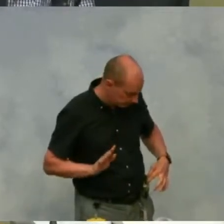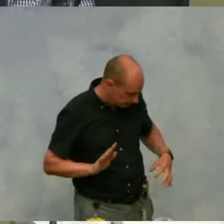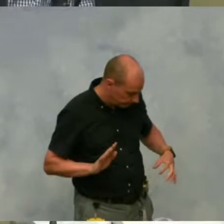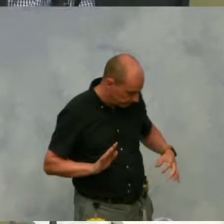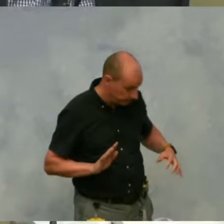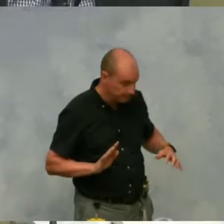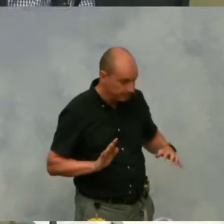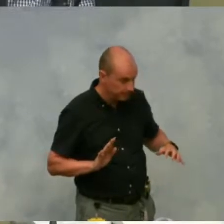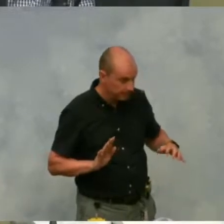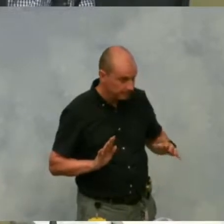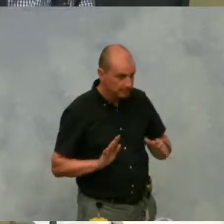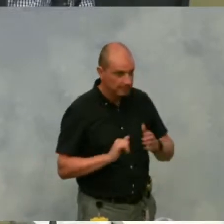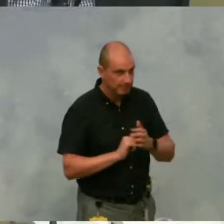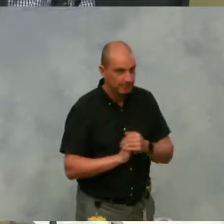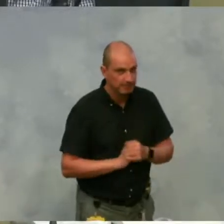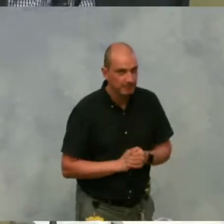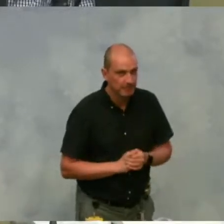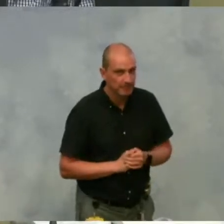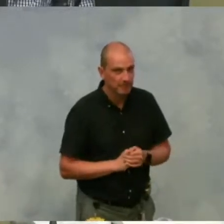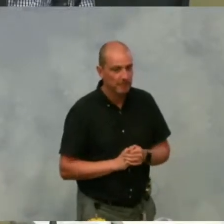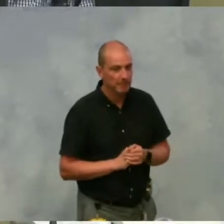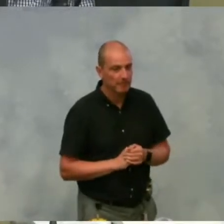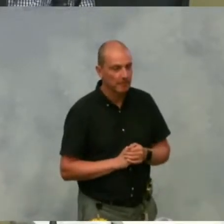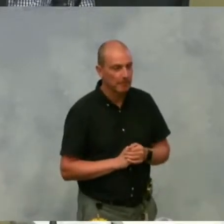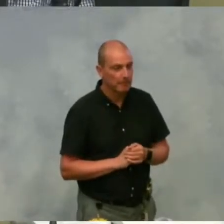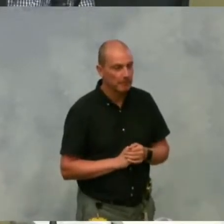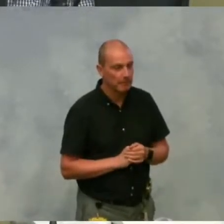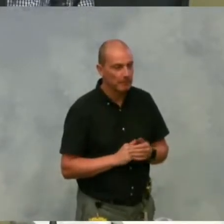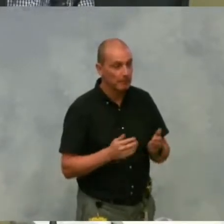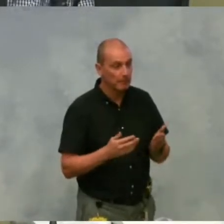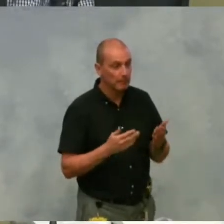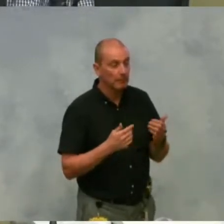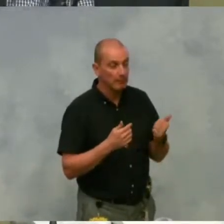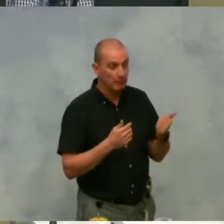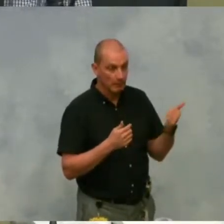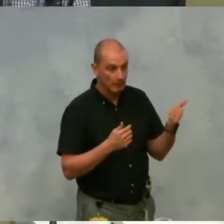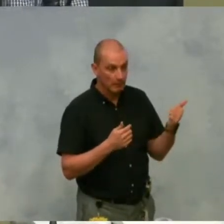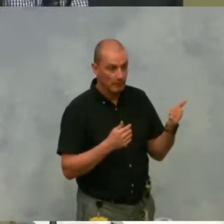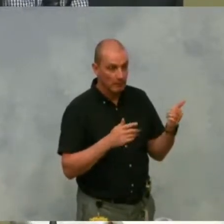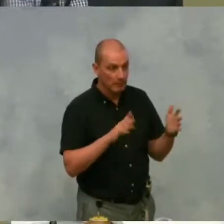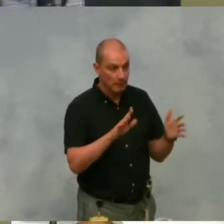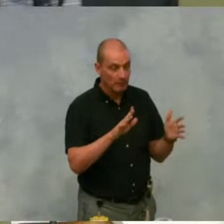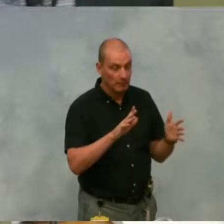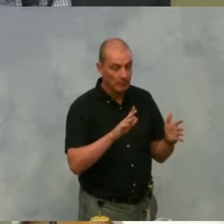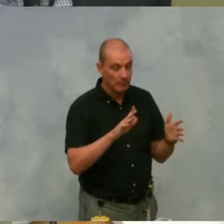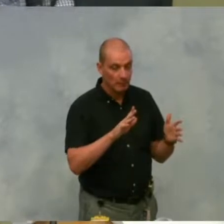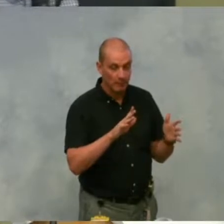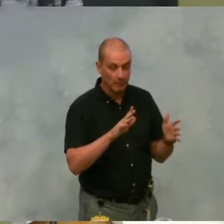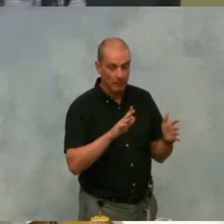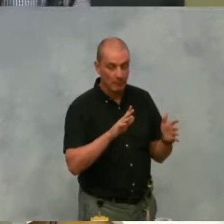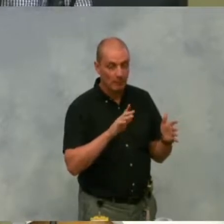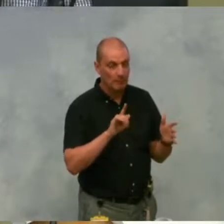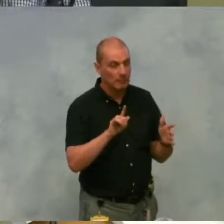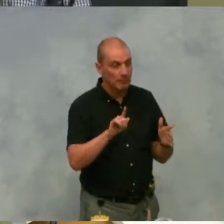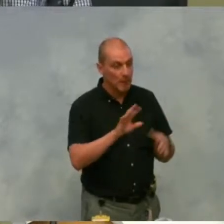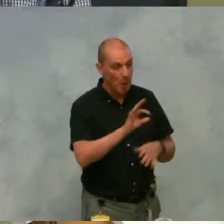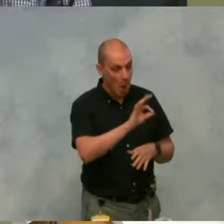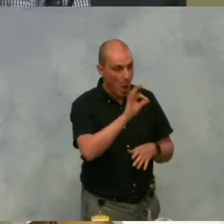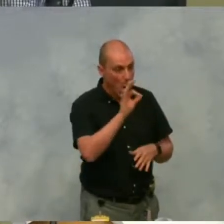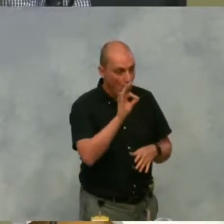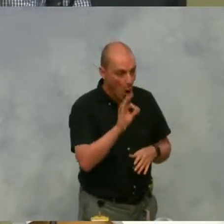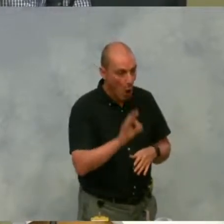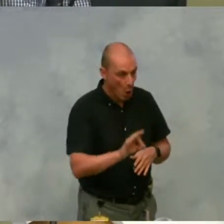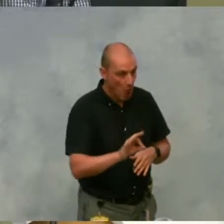Oh. Yeah, I can hear you. Yeah, okay, thanks. I just wanted to talk about the difficulties